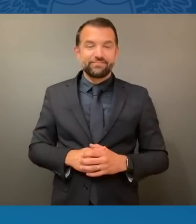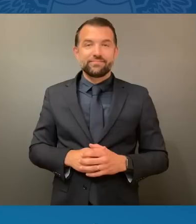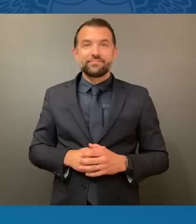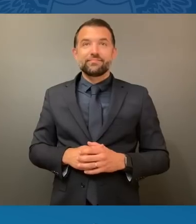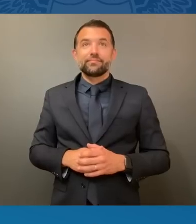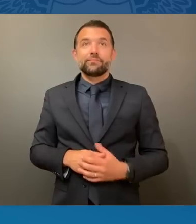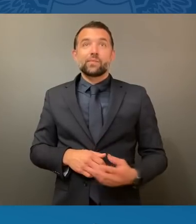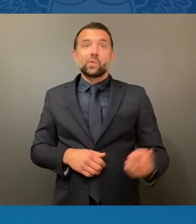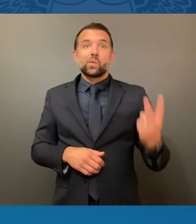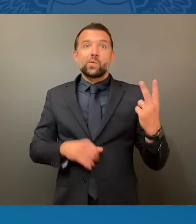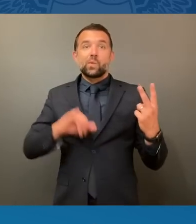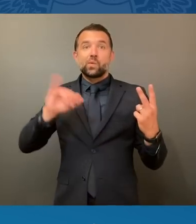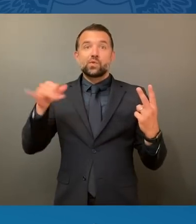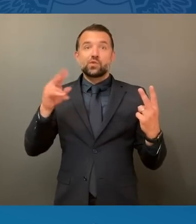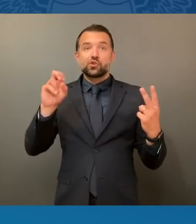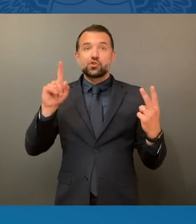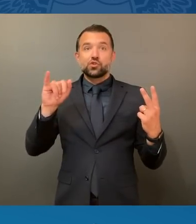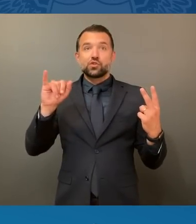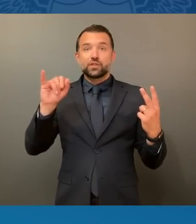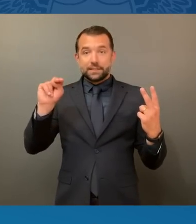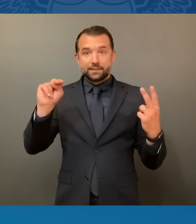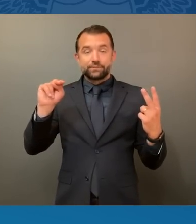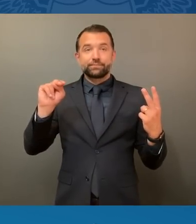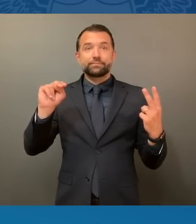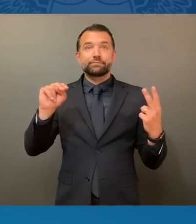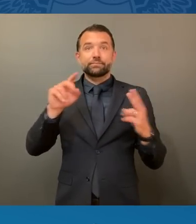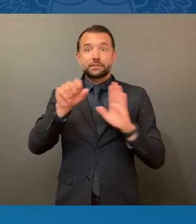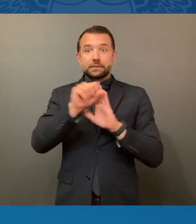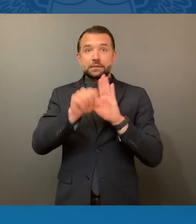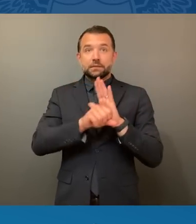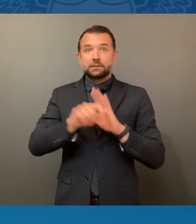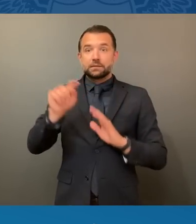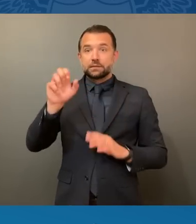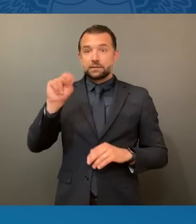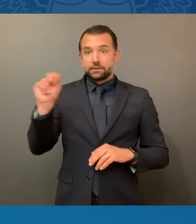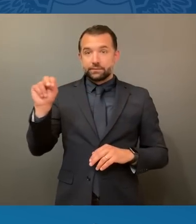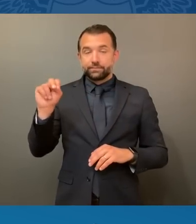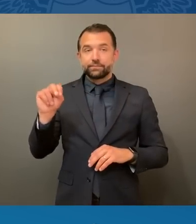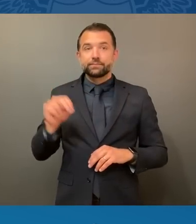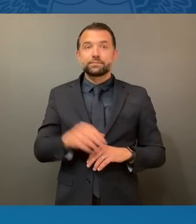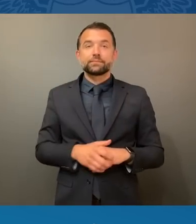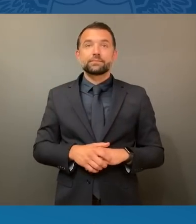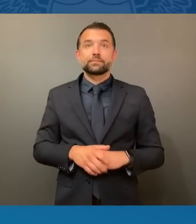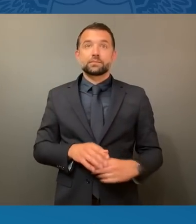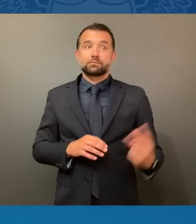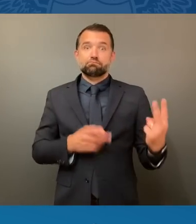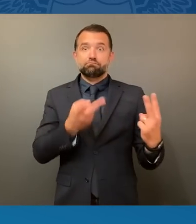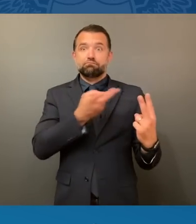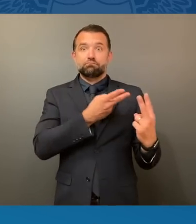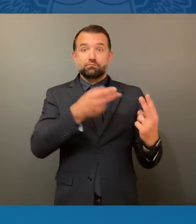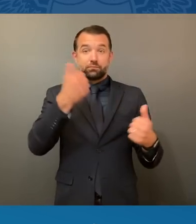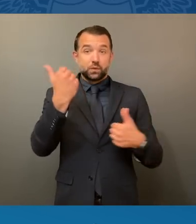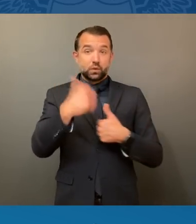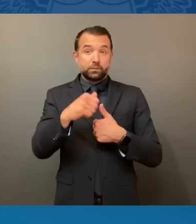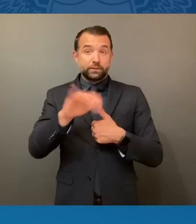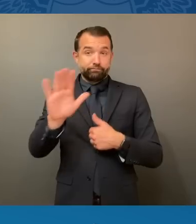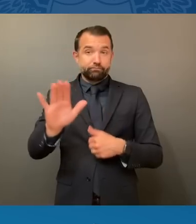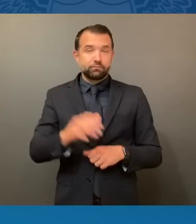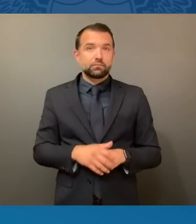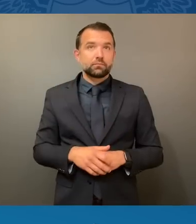in Tennessee. So you know, when they were doing that, when that mess was happening in